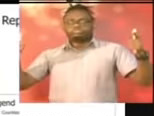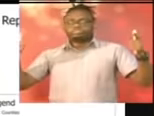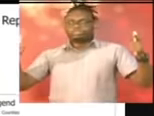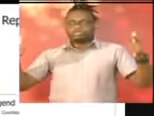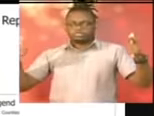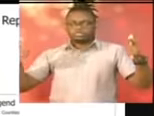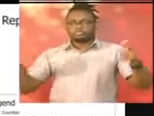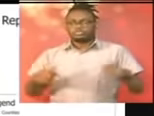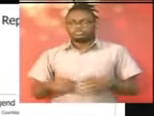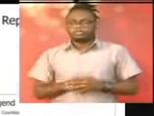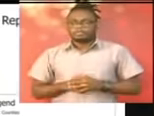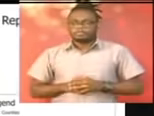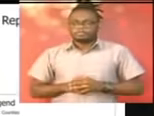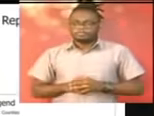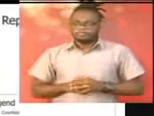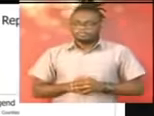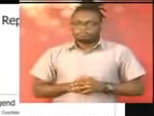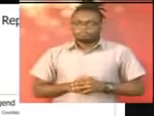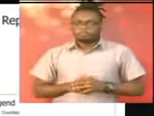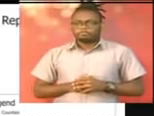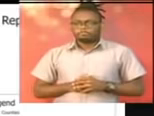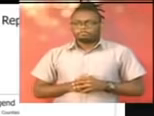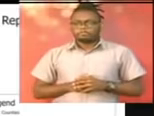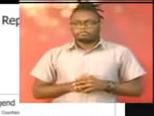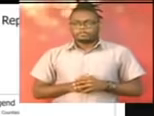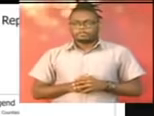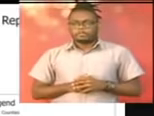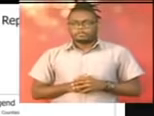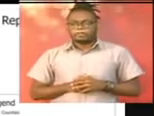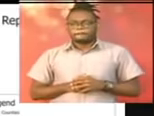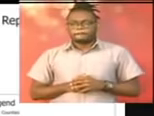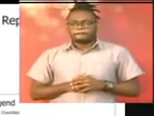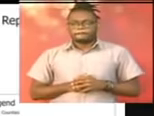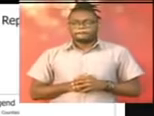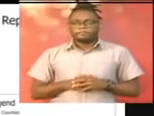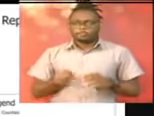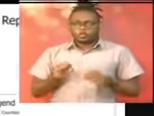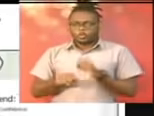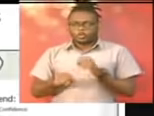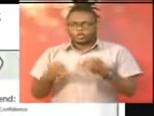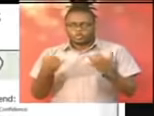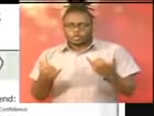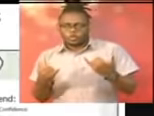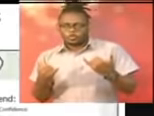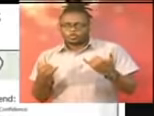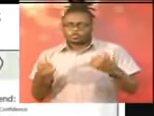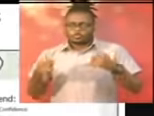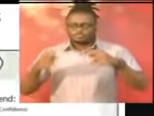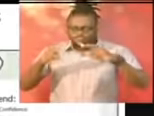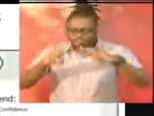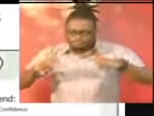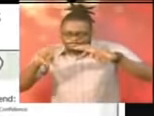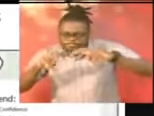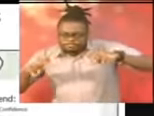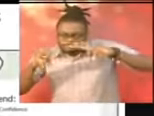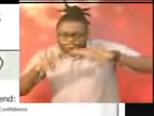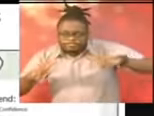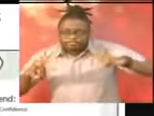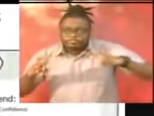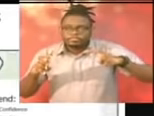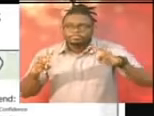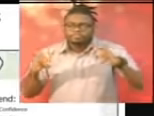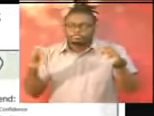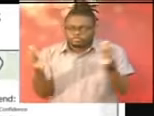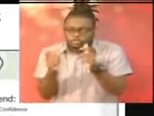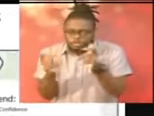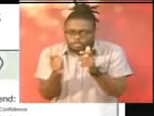seeing decreases as we go along. So we take a closer look at what is taking place at a more granulated level, And we see what is taking place